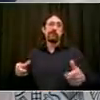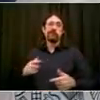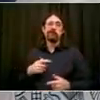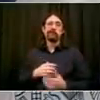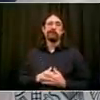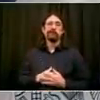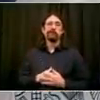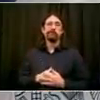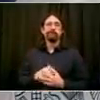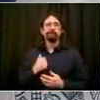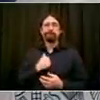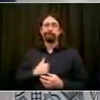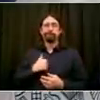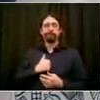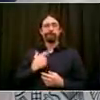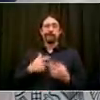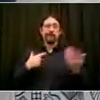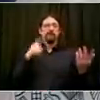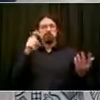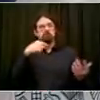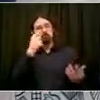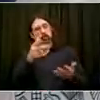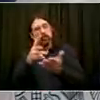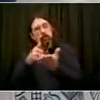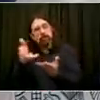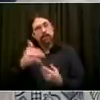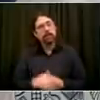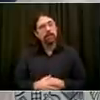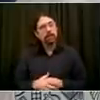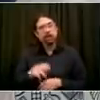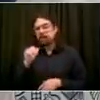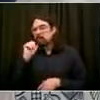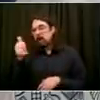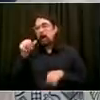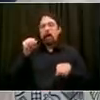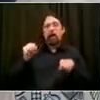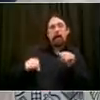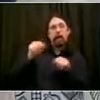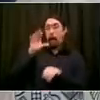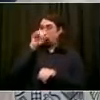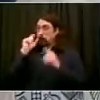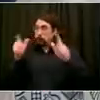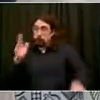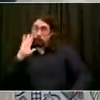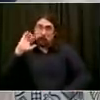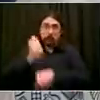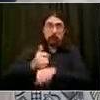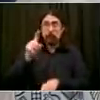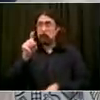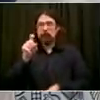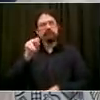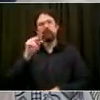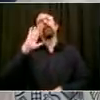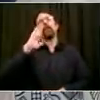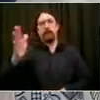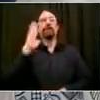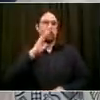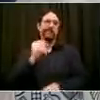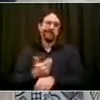have a determination on that. We're not in the situation we were in the spring. It's, thank God, not that kind